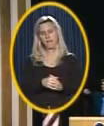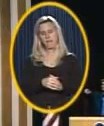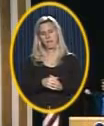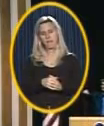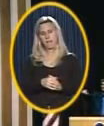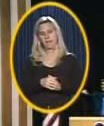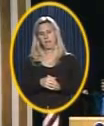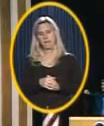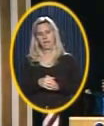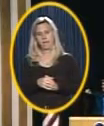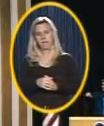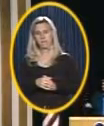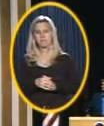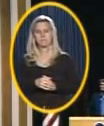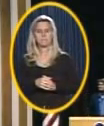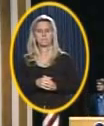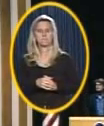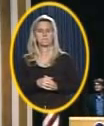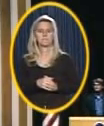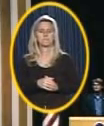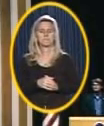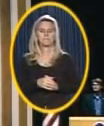folks. Right here.